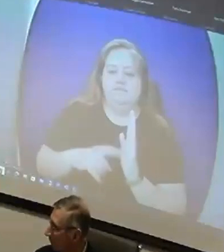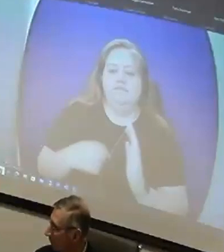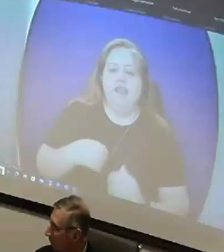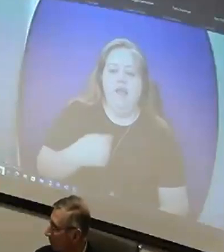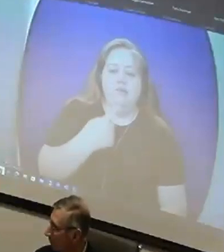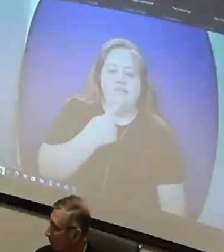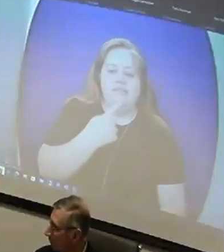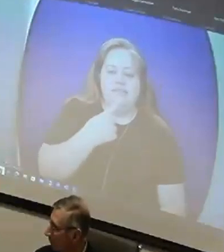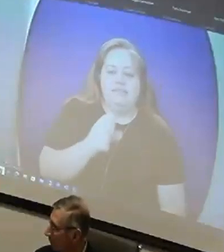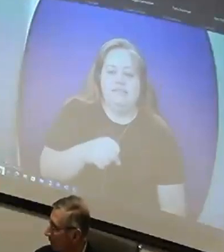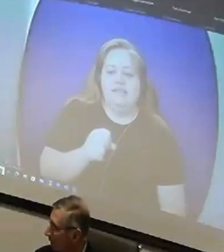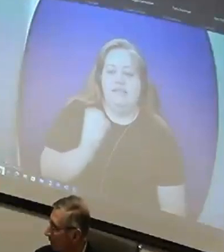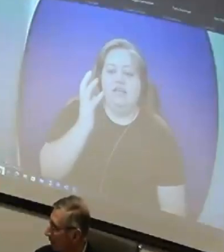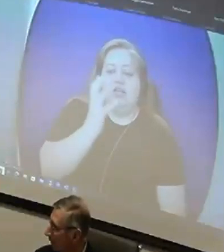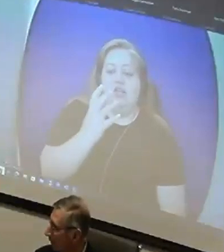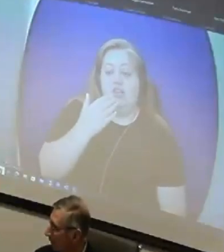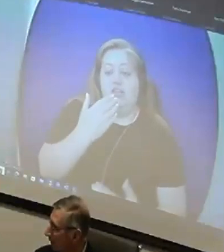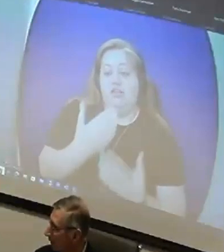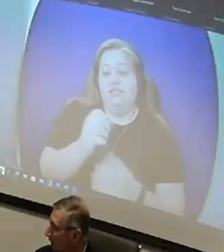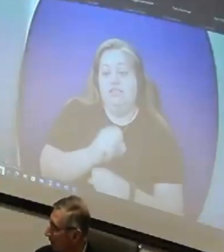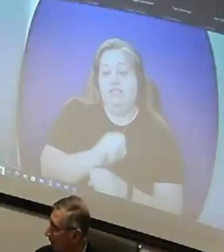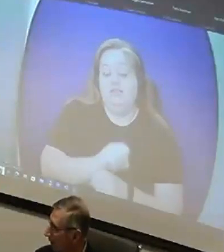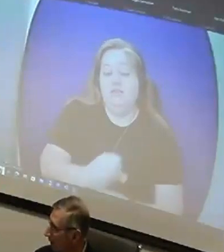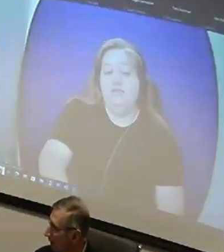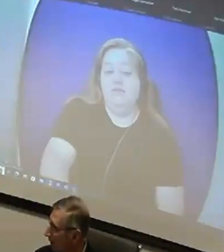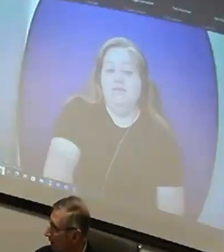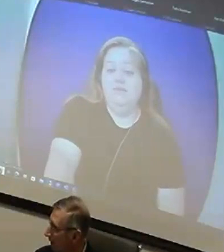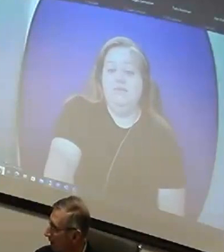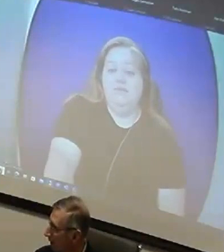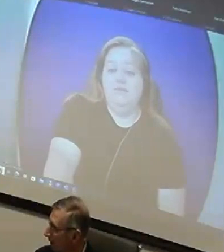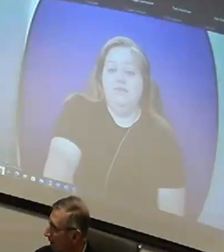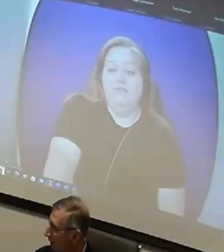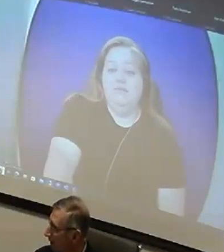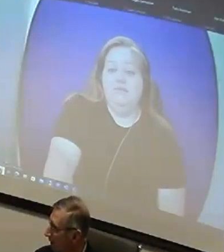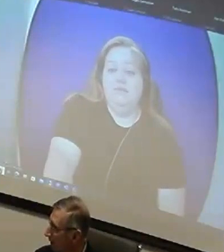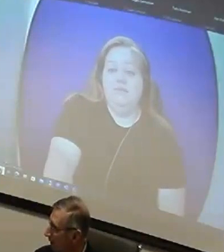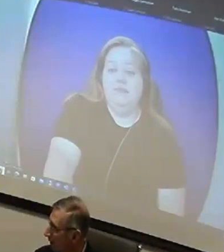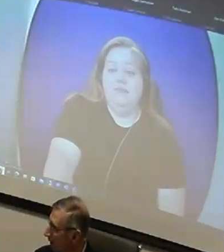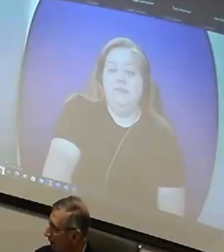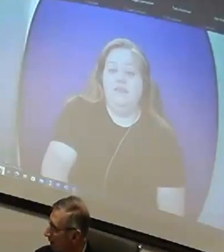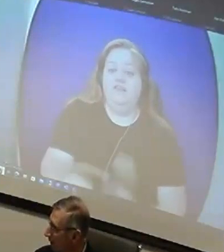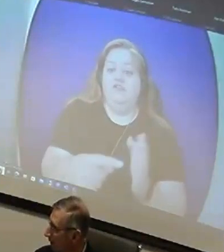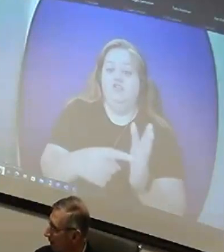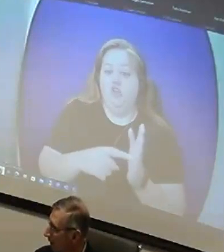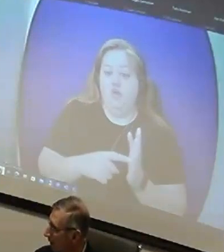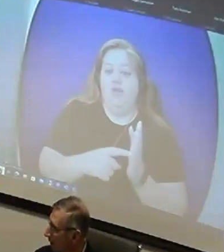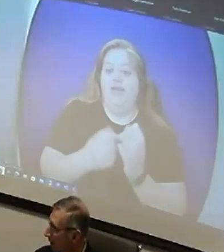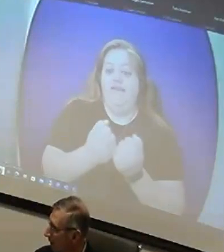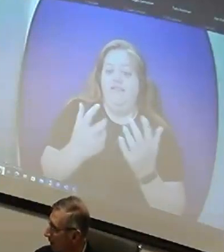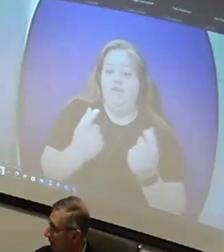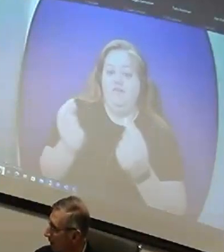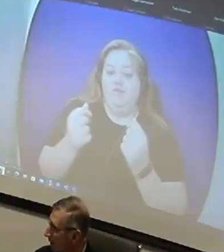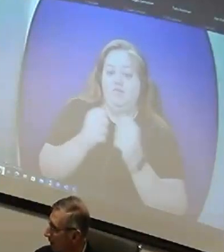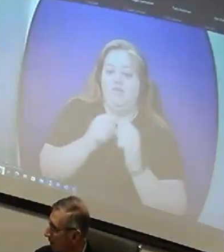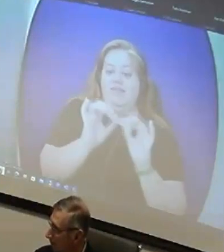it looks like really good work. Showing what it is you do in engineering is really important because we take that